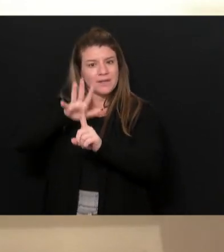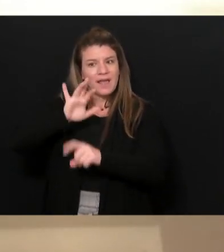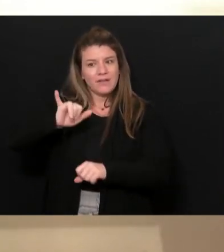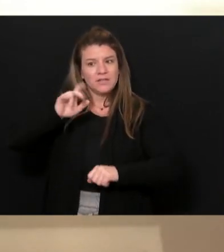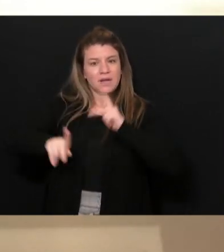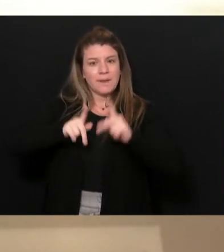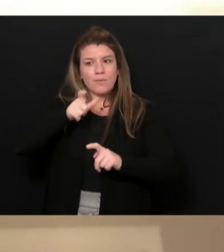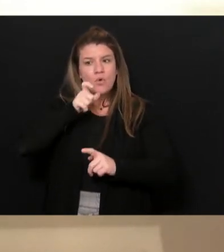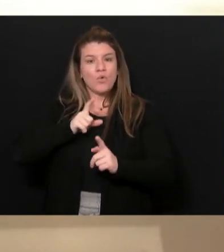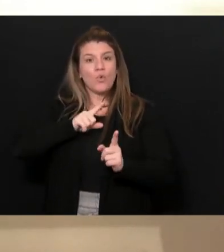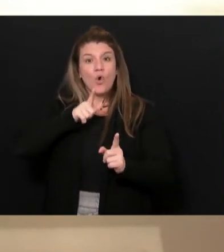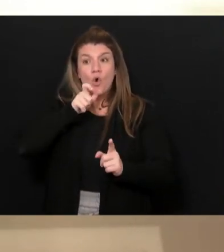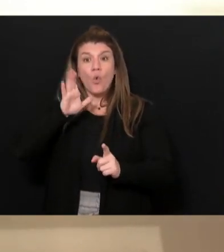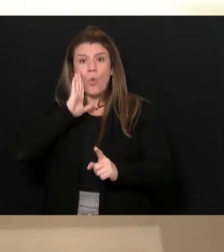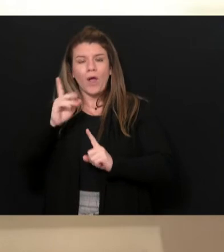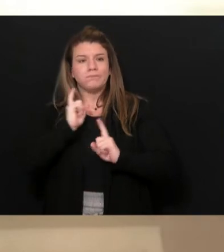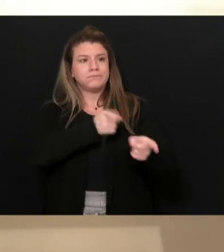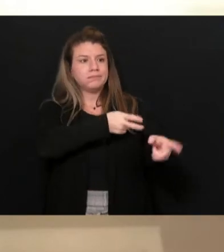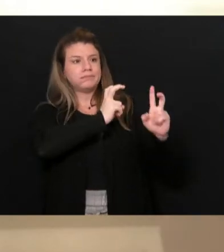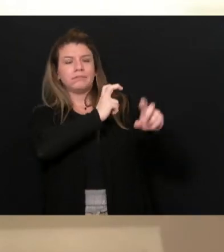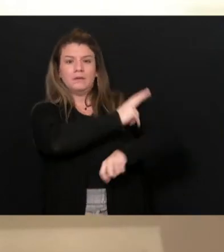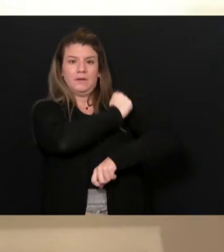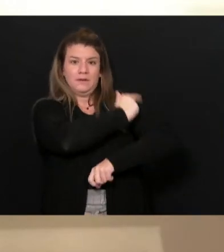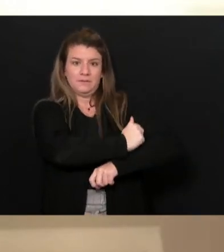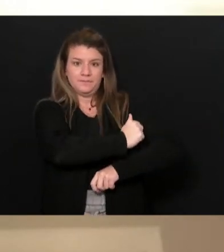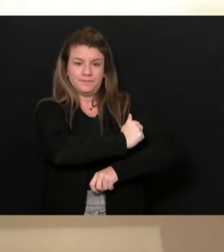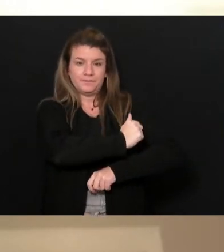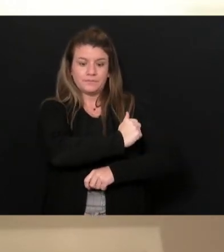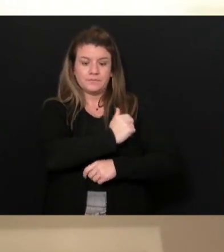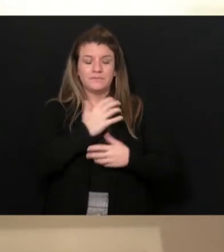go to the hospital. So I guess